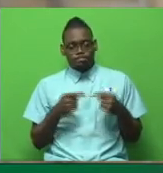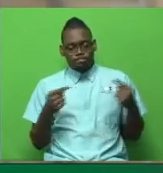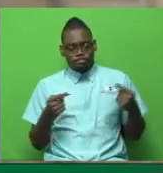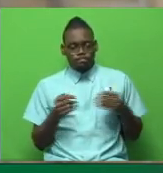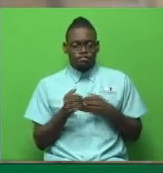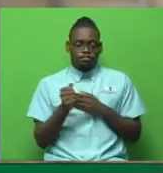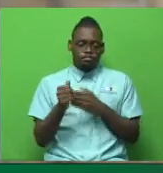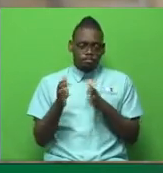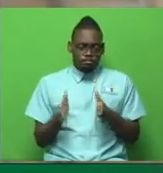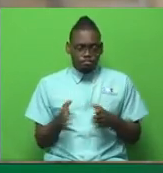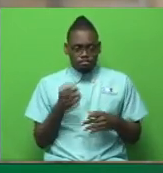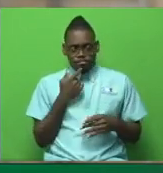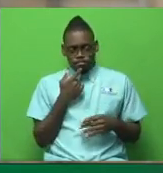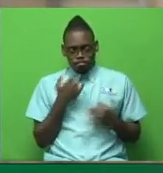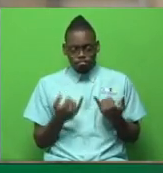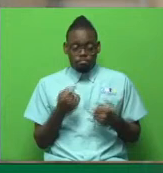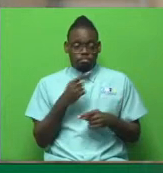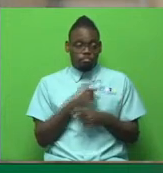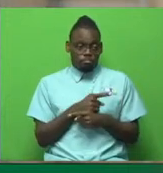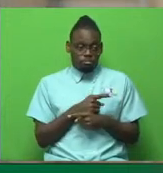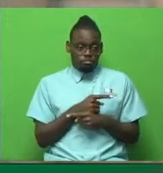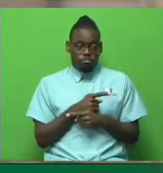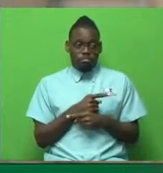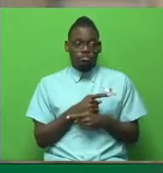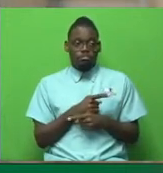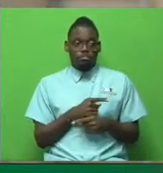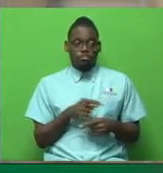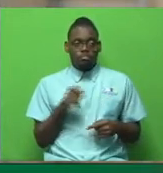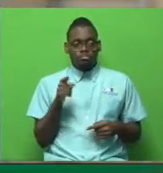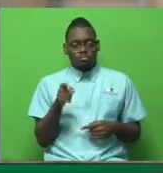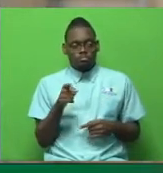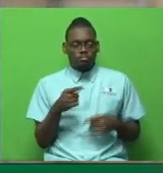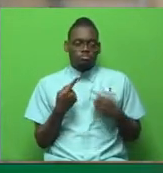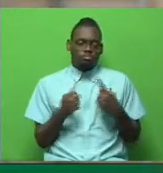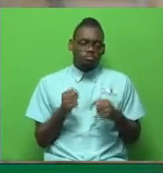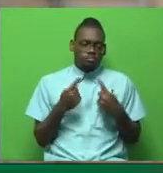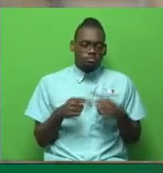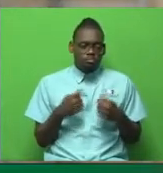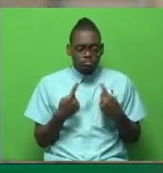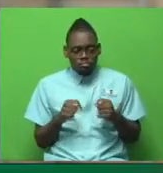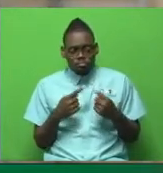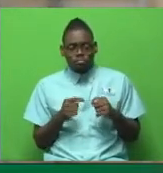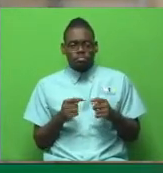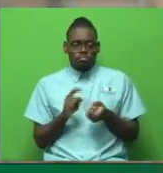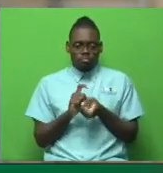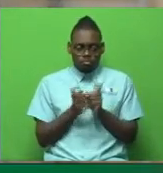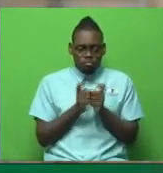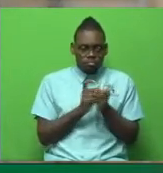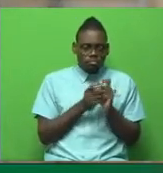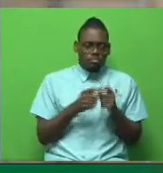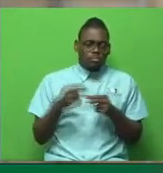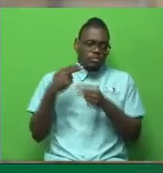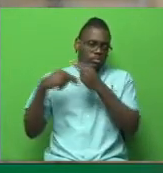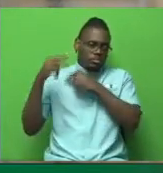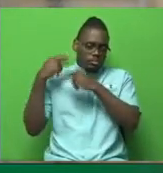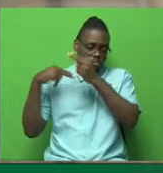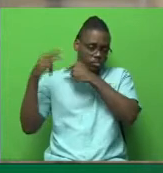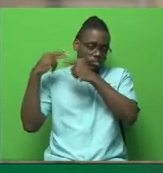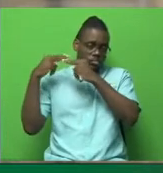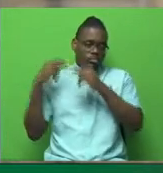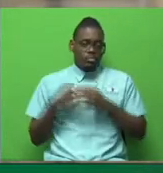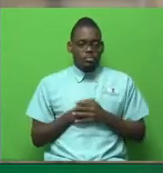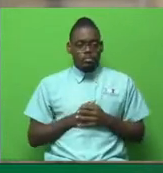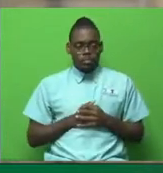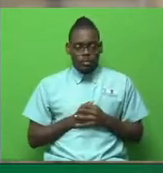tried to rewrite history and also rewrite reality with uh the presentation today he